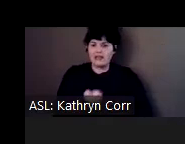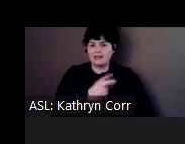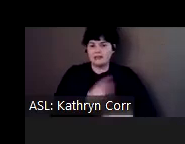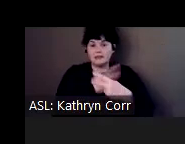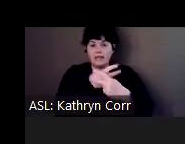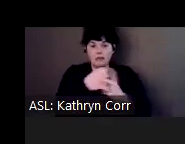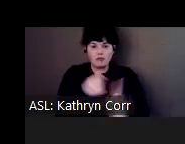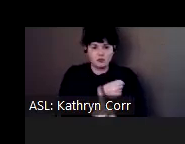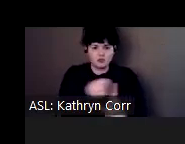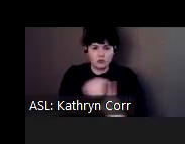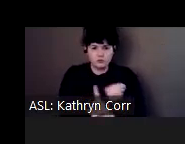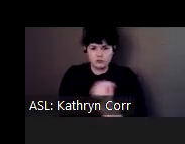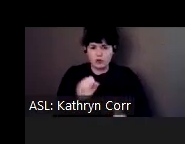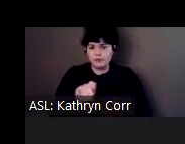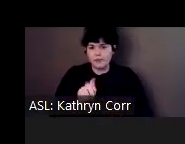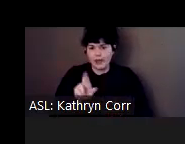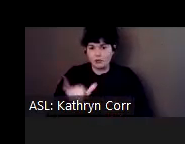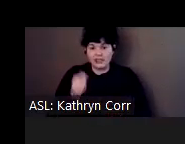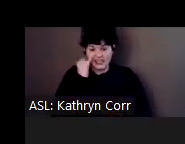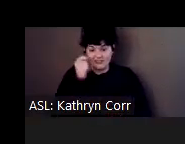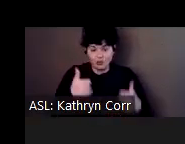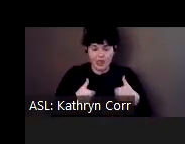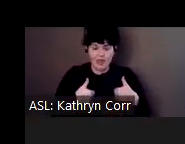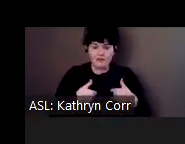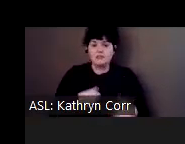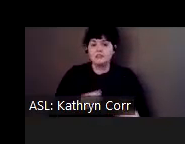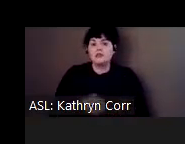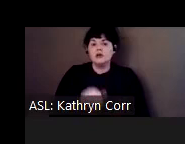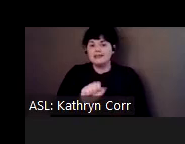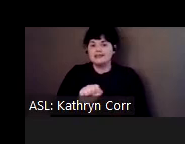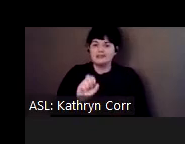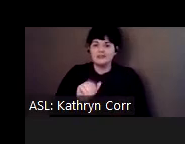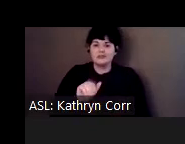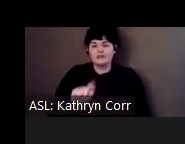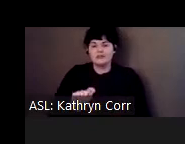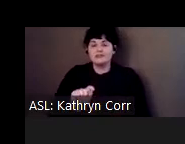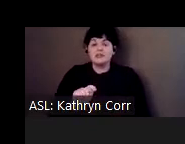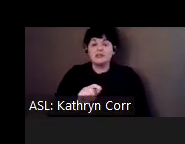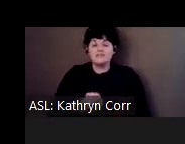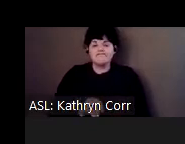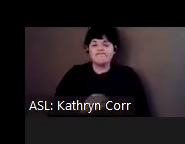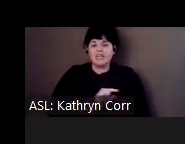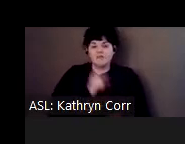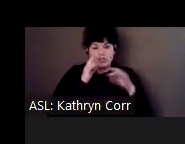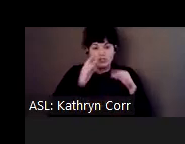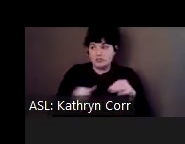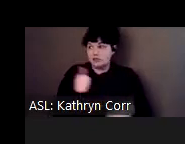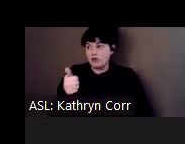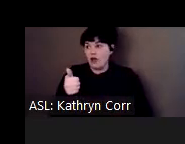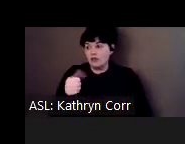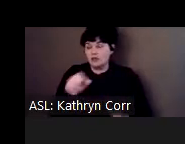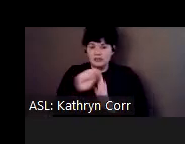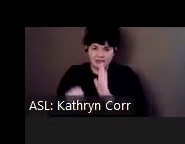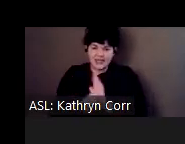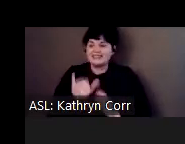have assault convictions in other states or federal convictions, these will be considered when determining how many you can have